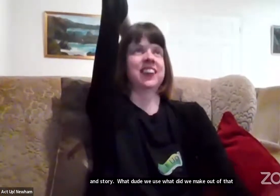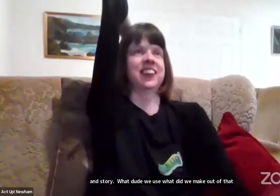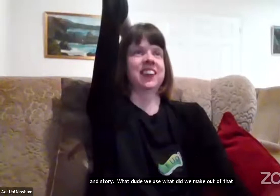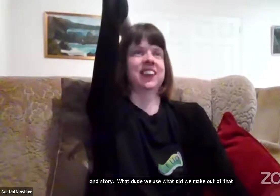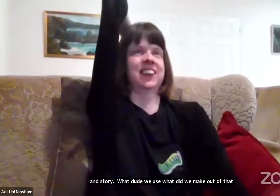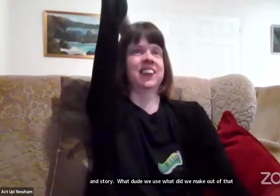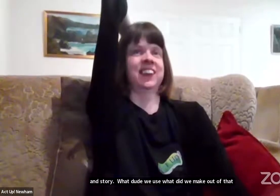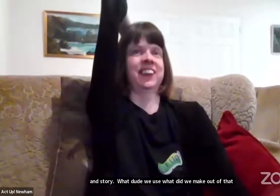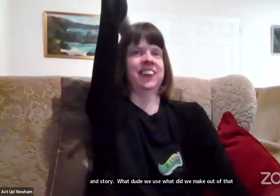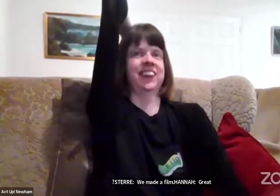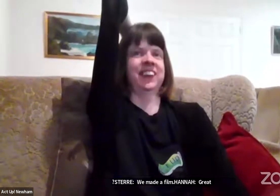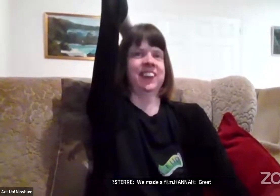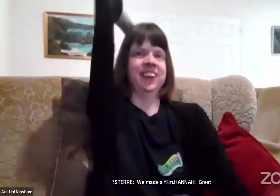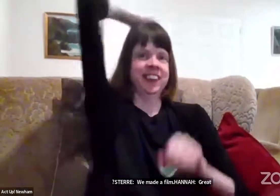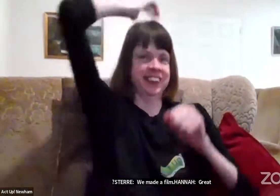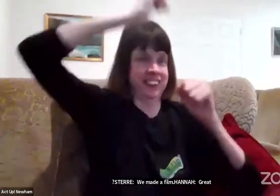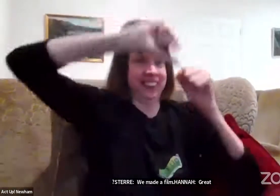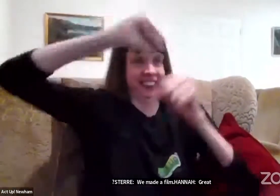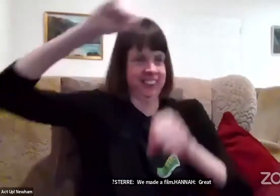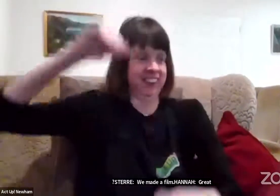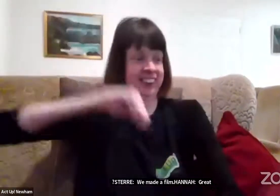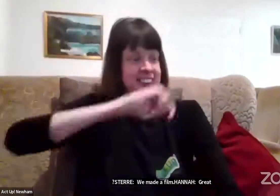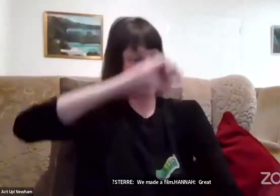And what else did we make?